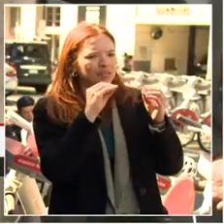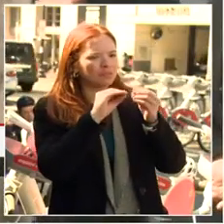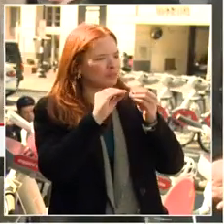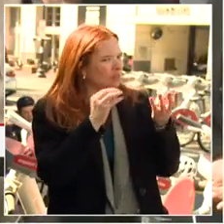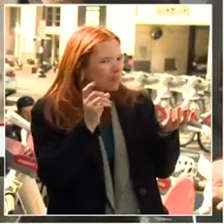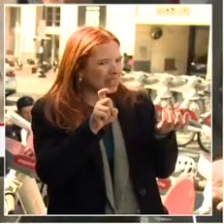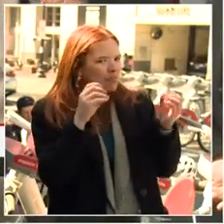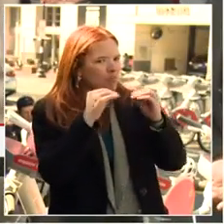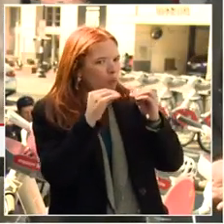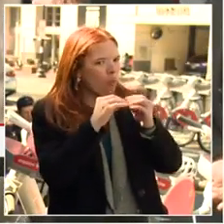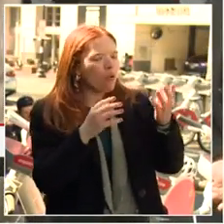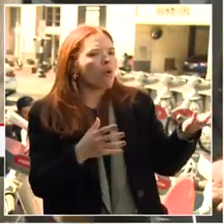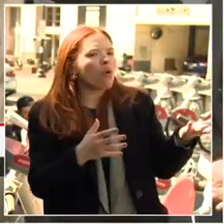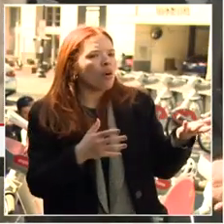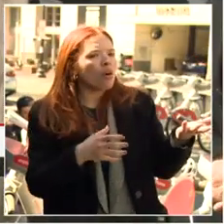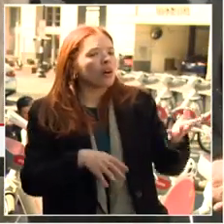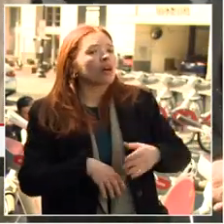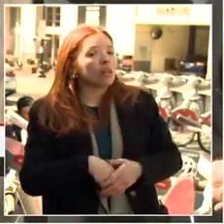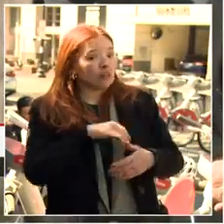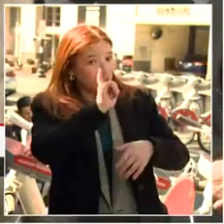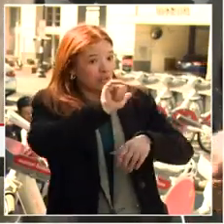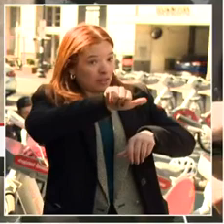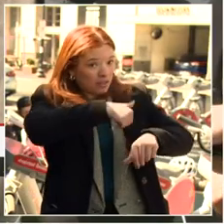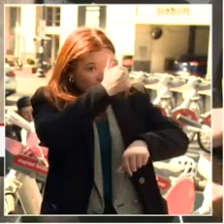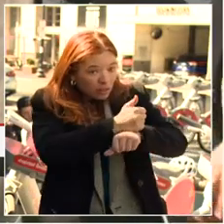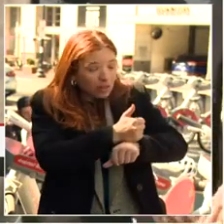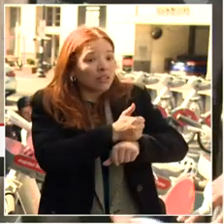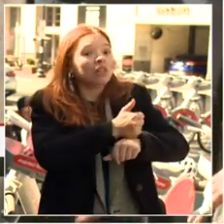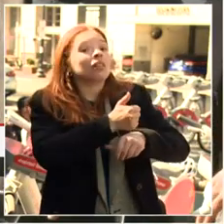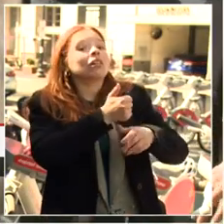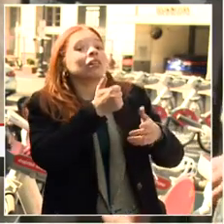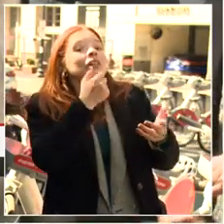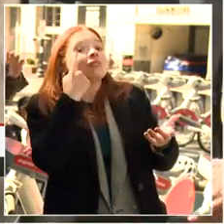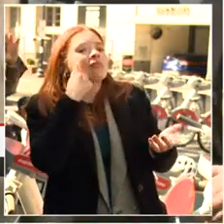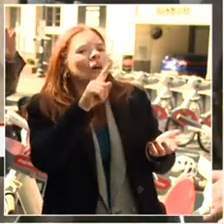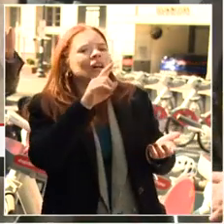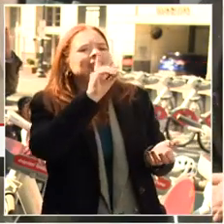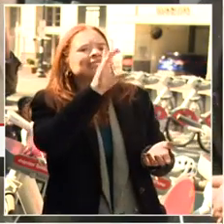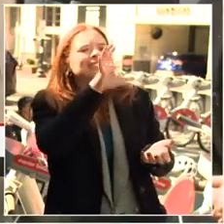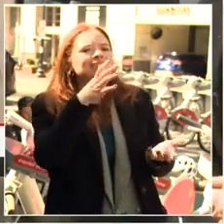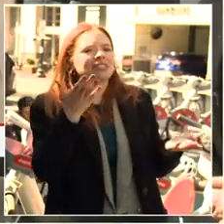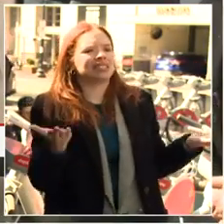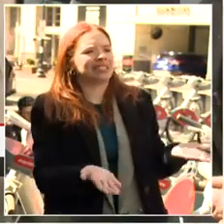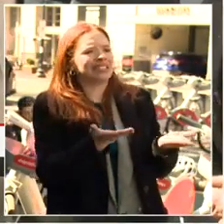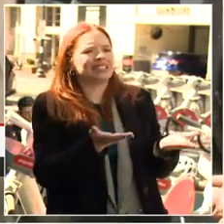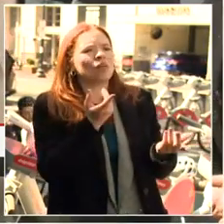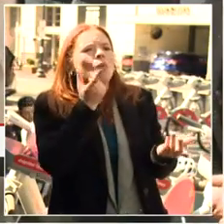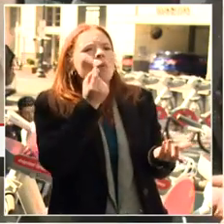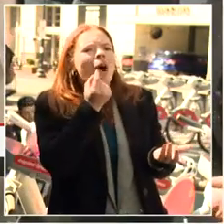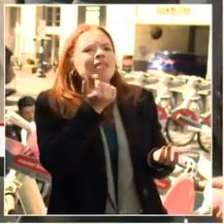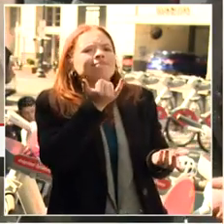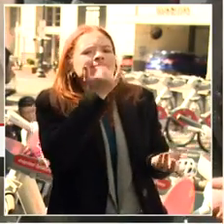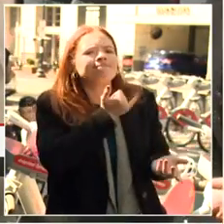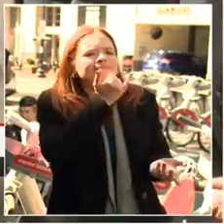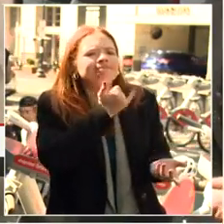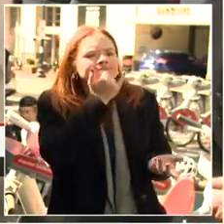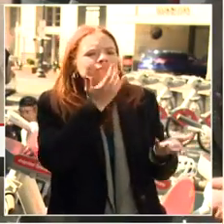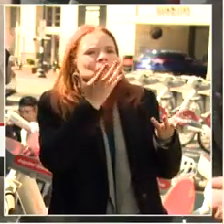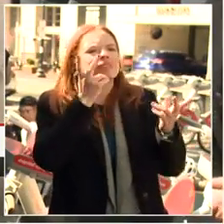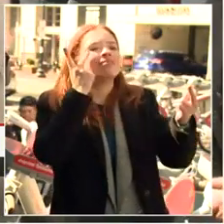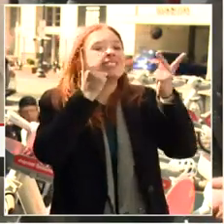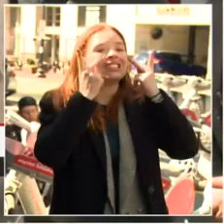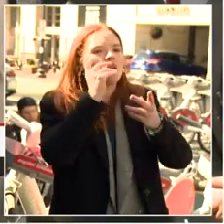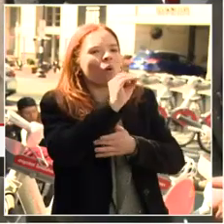is something that you guys could put in place, or what isn't the city getting right when it comes to Vision Zero? I think when we talk about